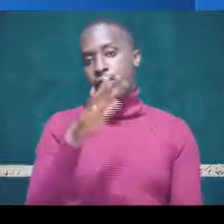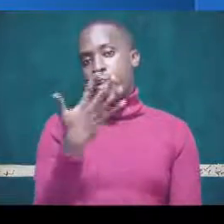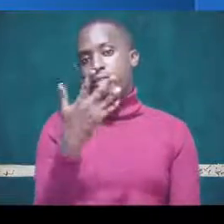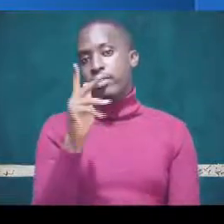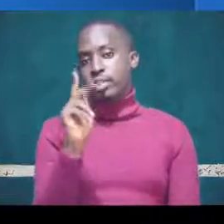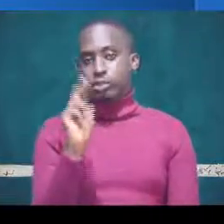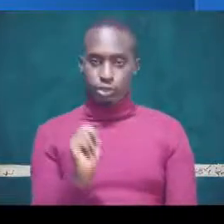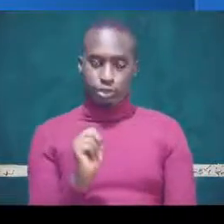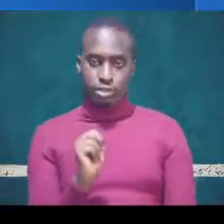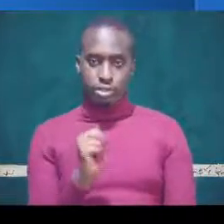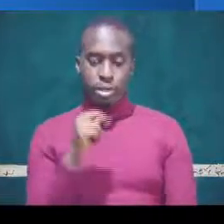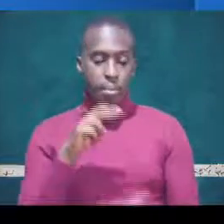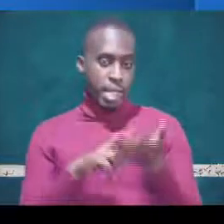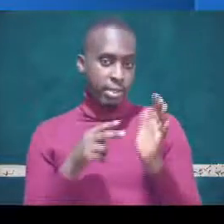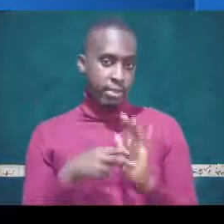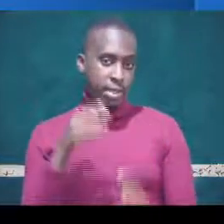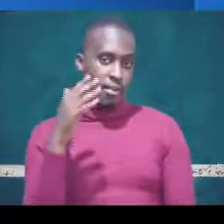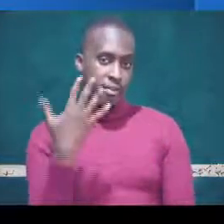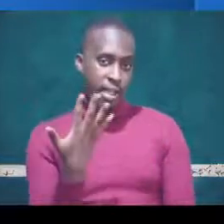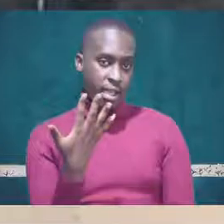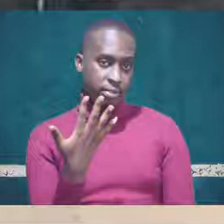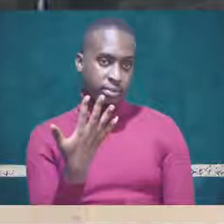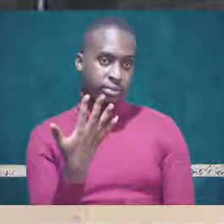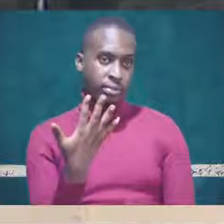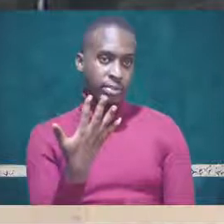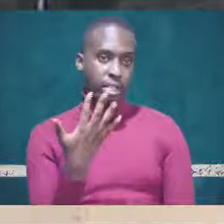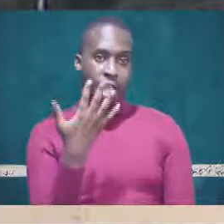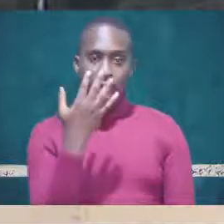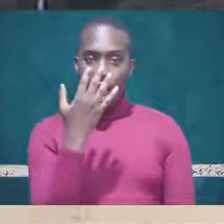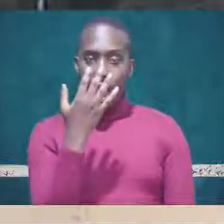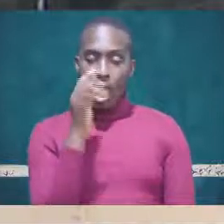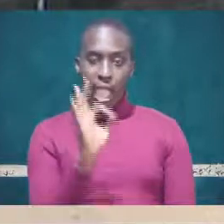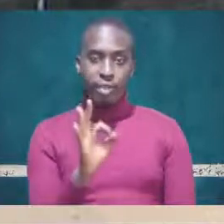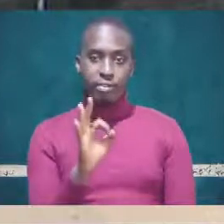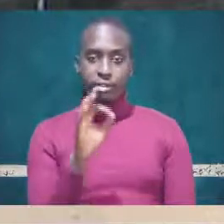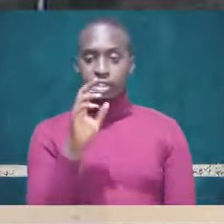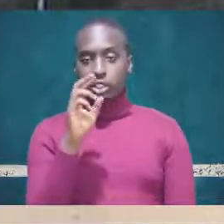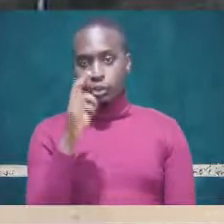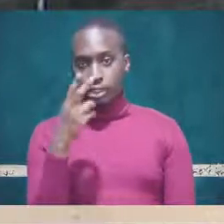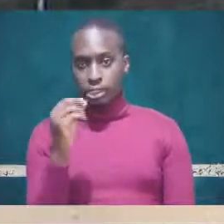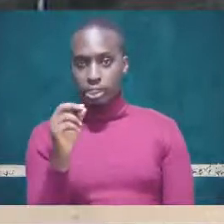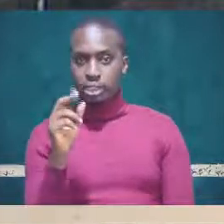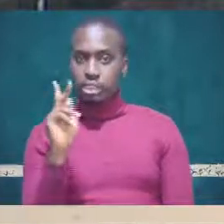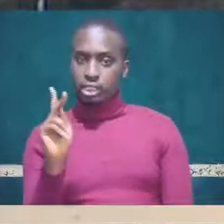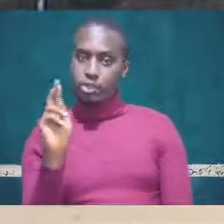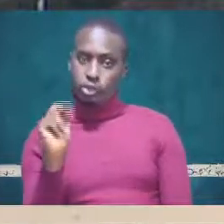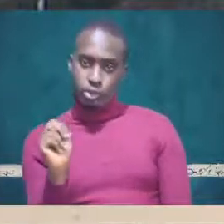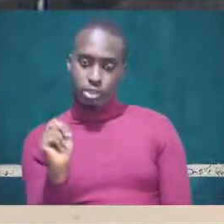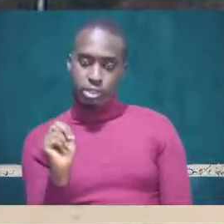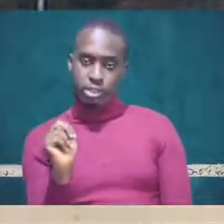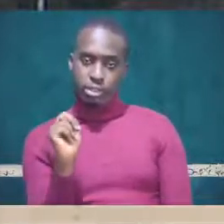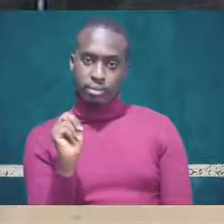it mean? It means that F is 20 kilonewtons. That is our